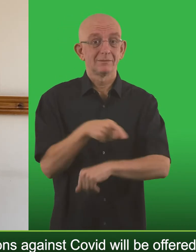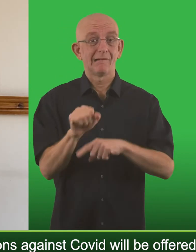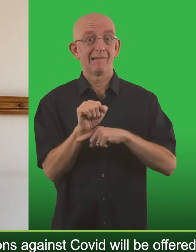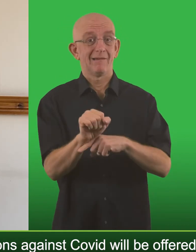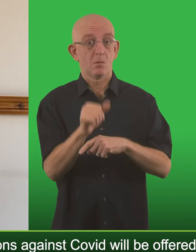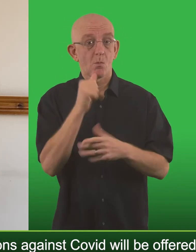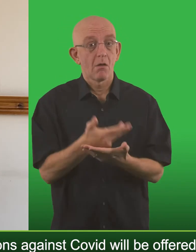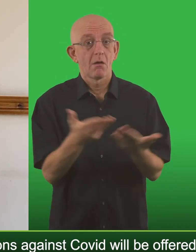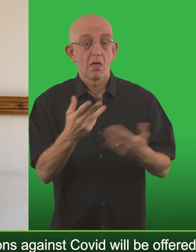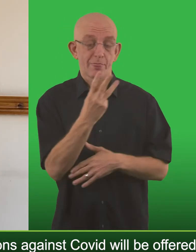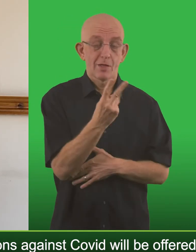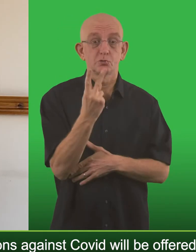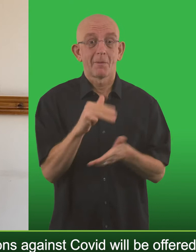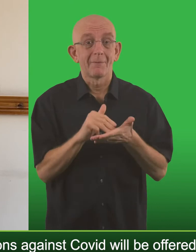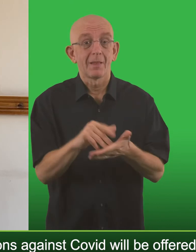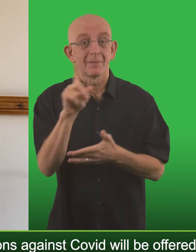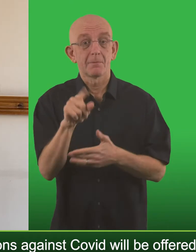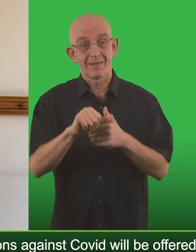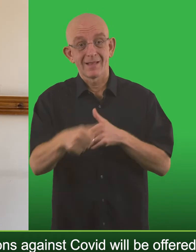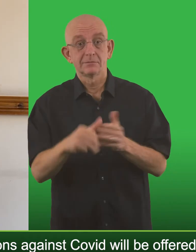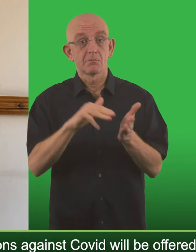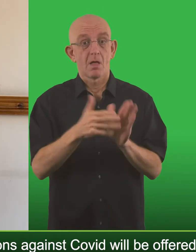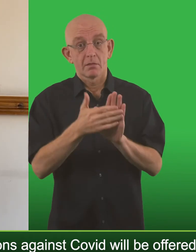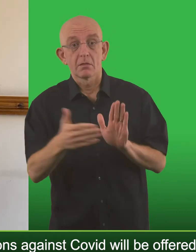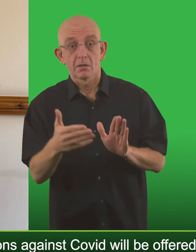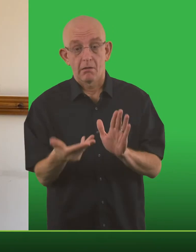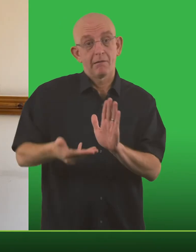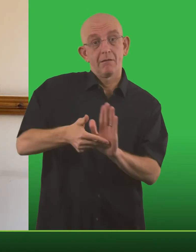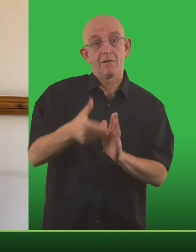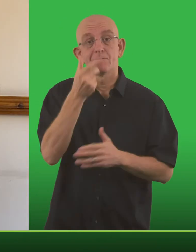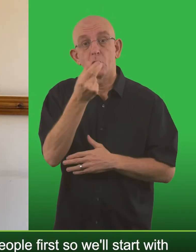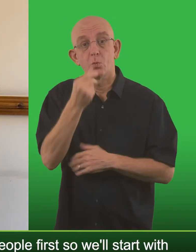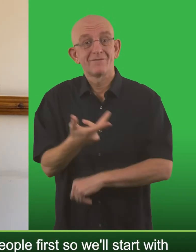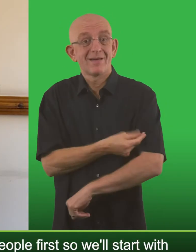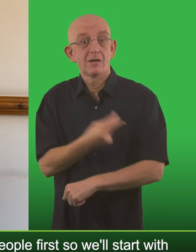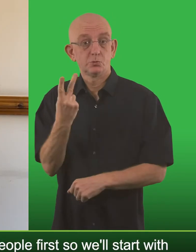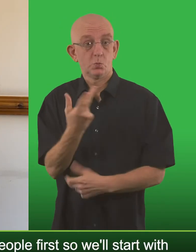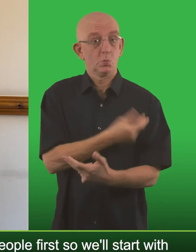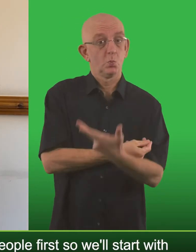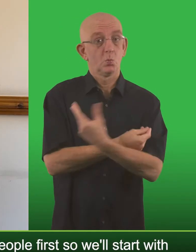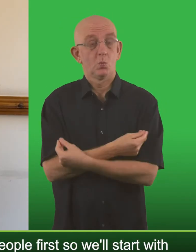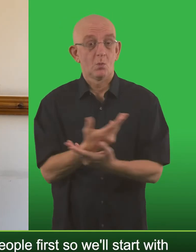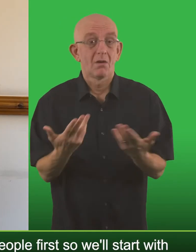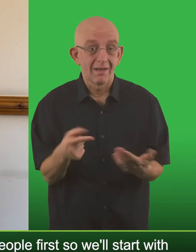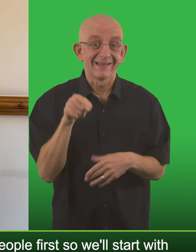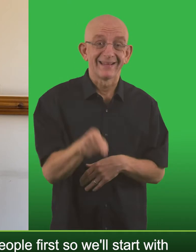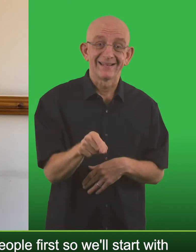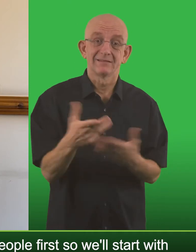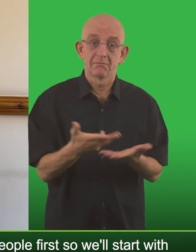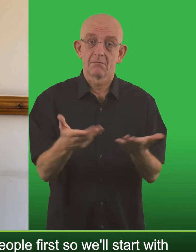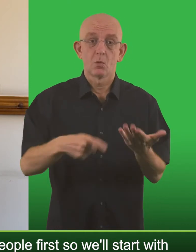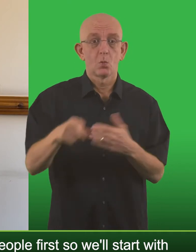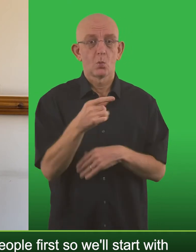as 32 million people from next month, alongside flu vaccination. They'll be offered to the most vulnerable